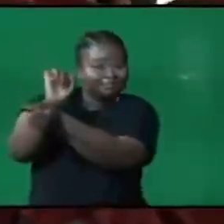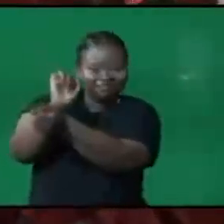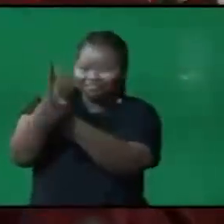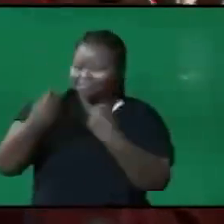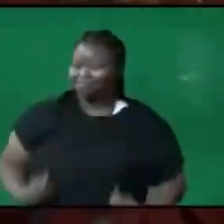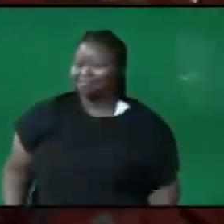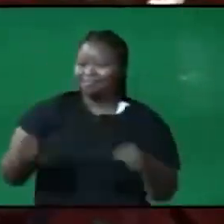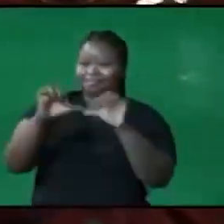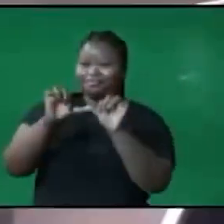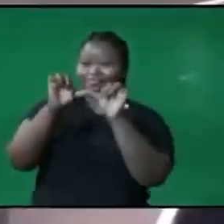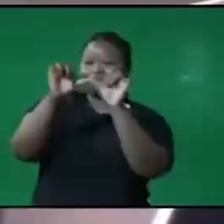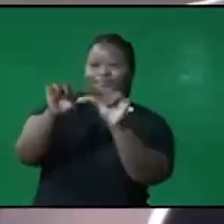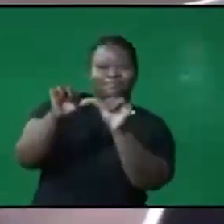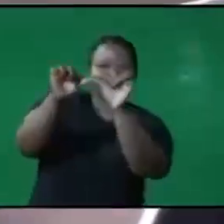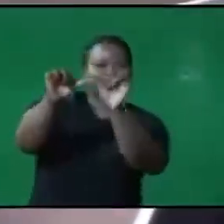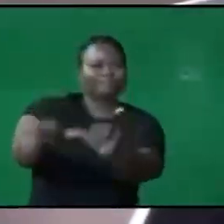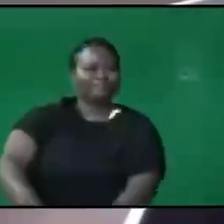Besibopas.